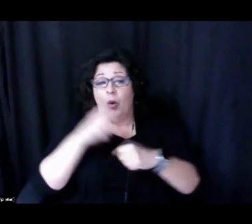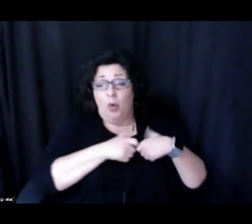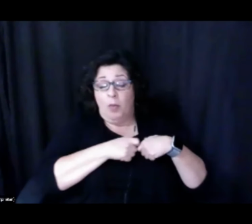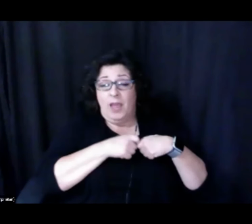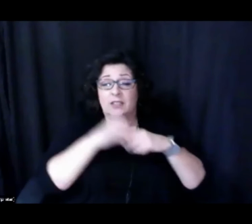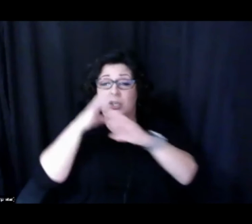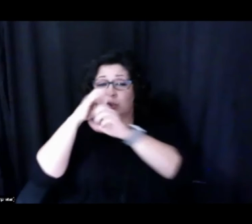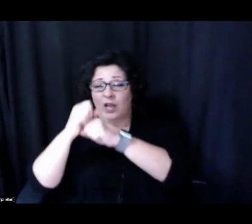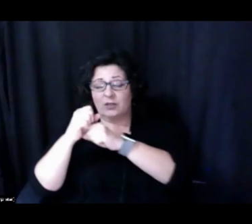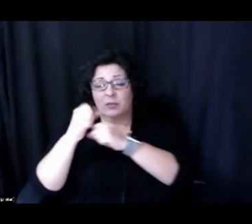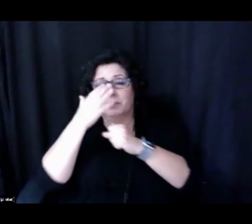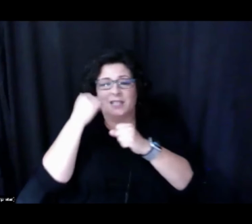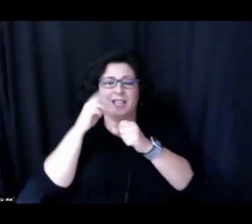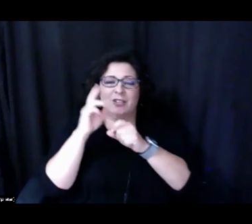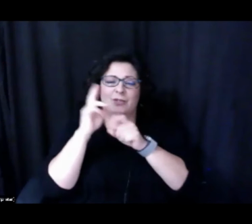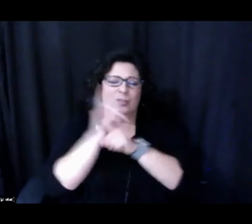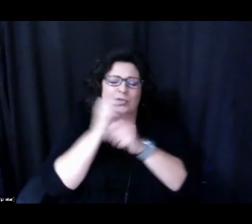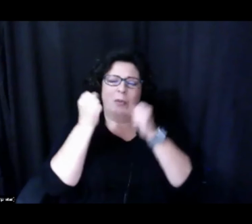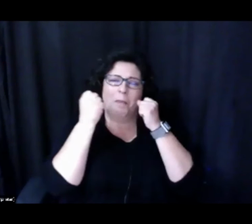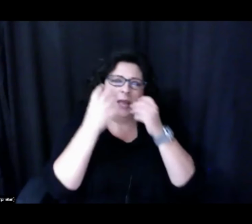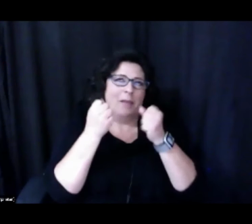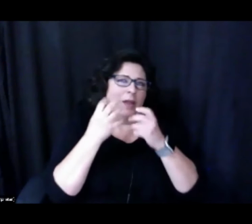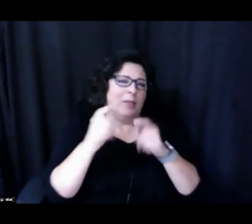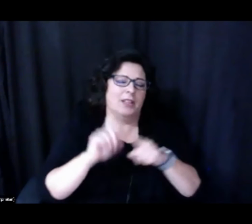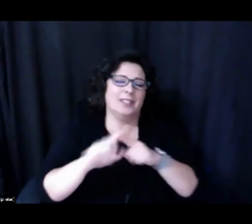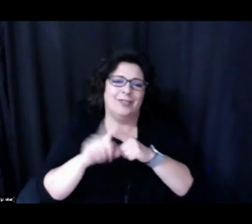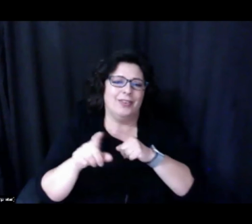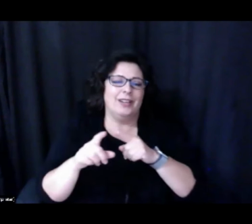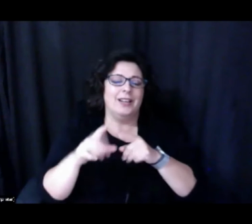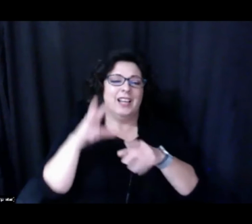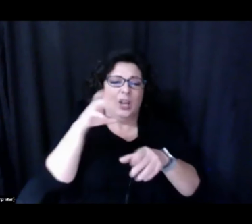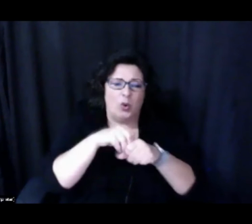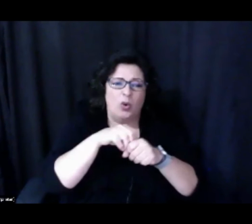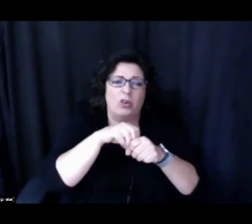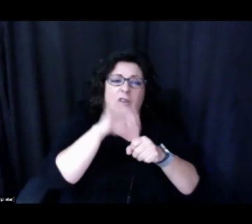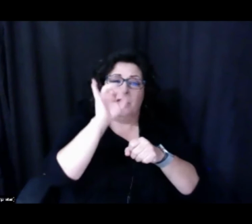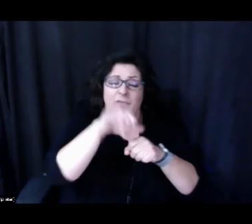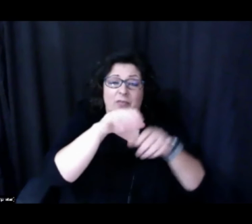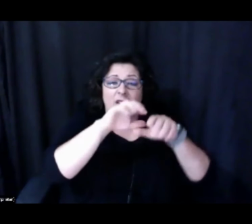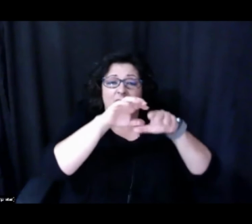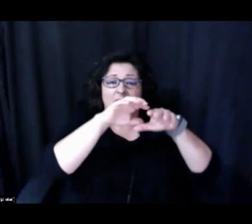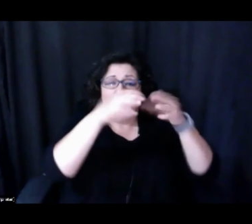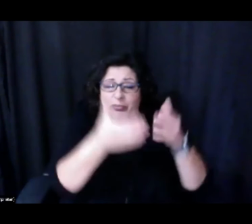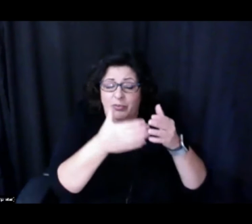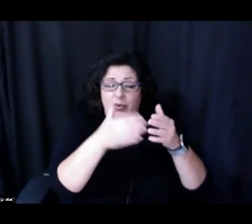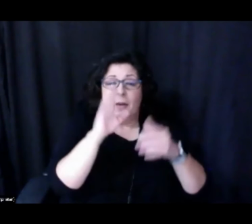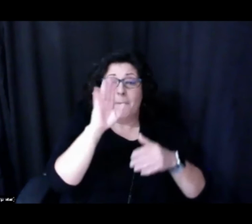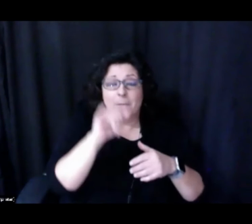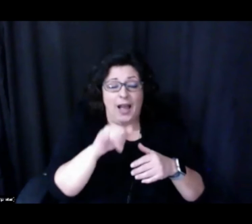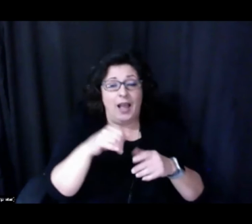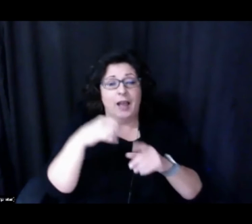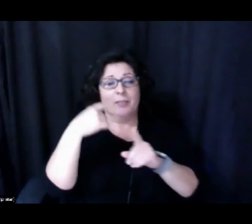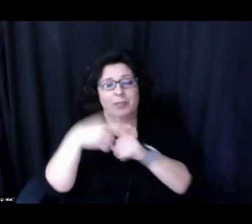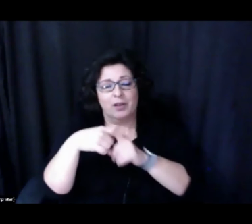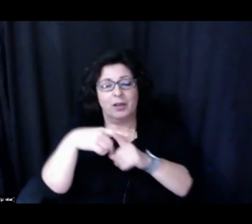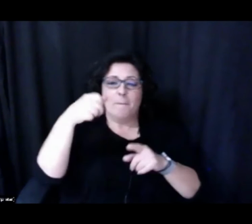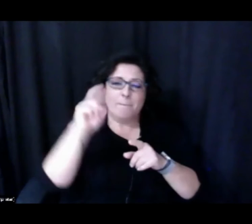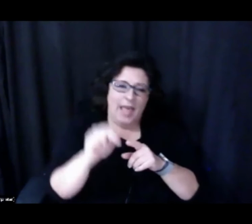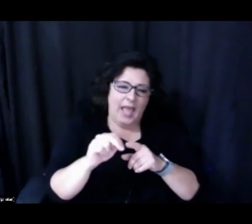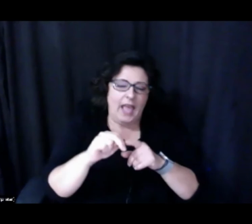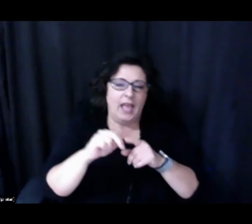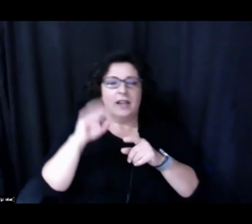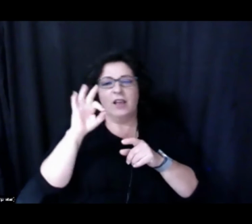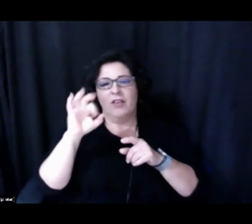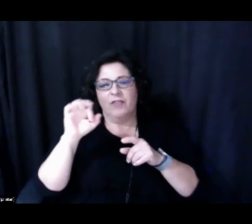there are so many different sexual orientations that are incorporated under this, including bisexual, pansexual, fluid,